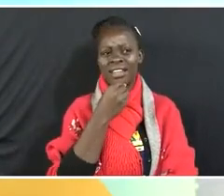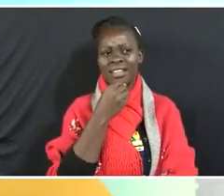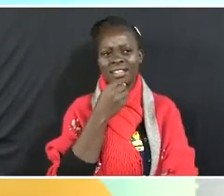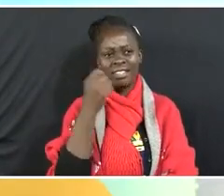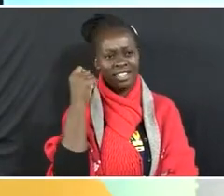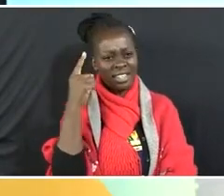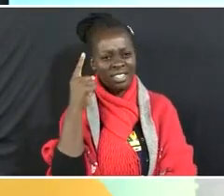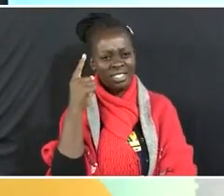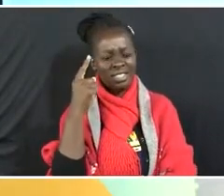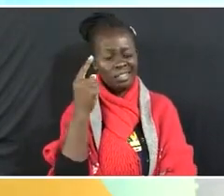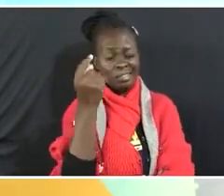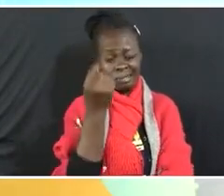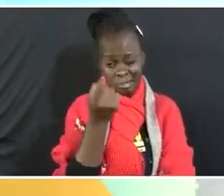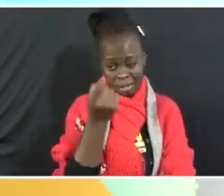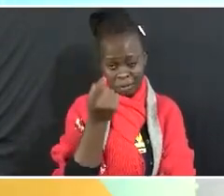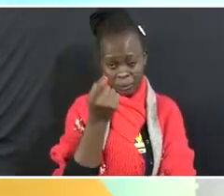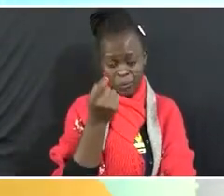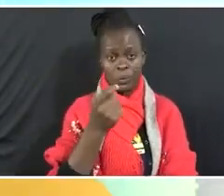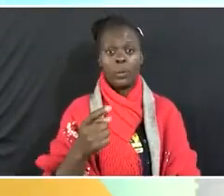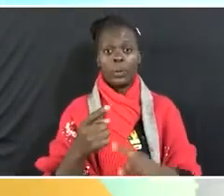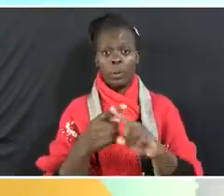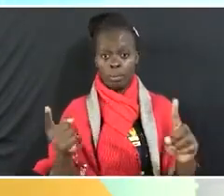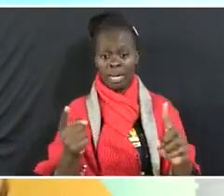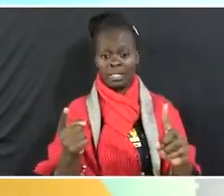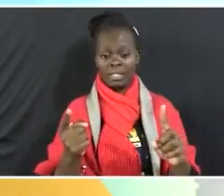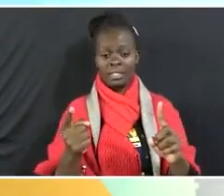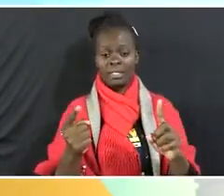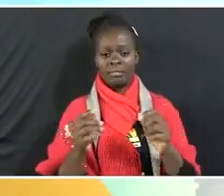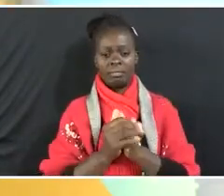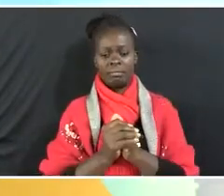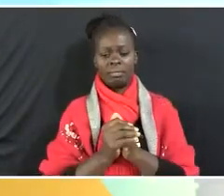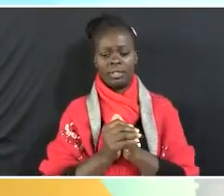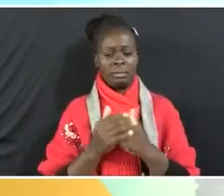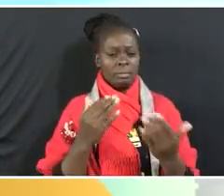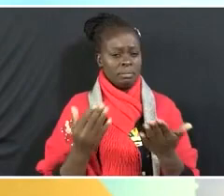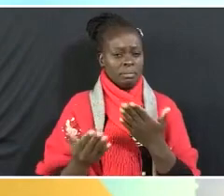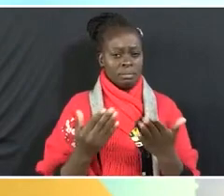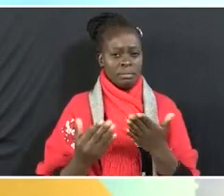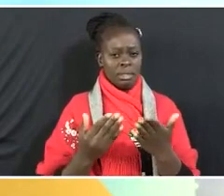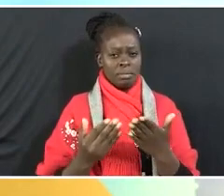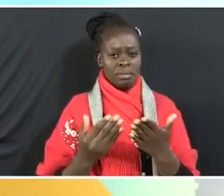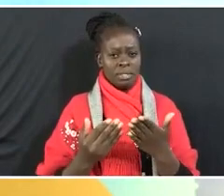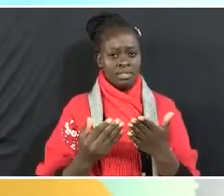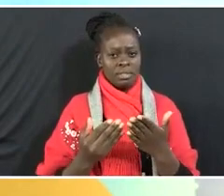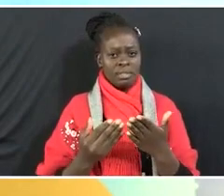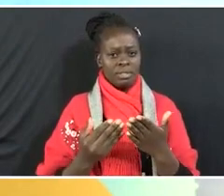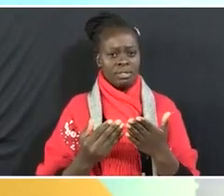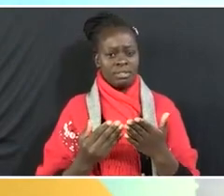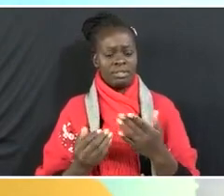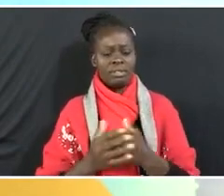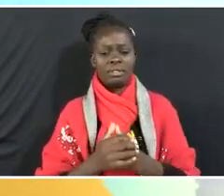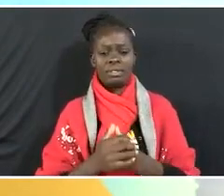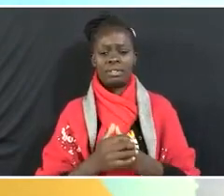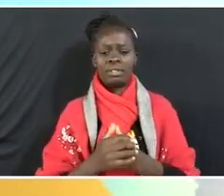about it, but then he should know that because he has been around for some time.